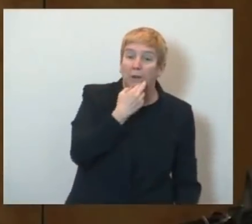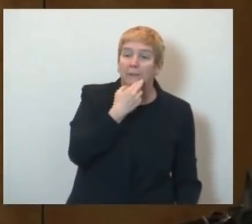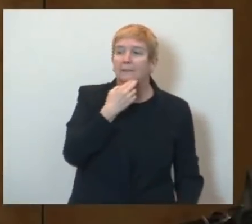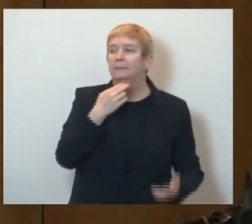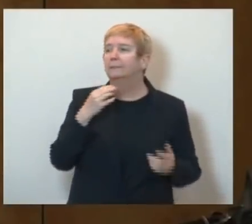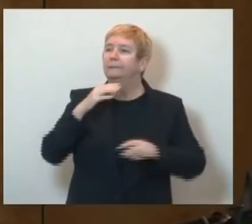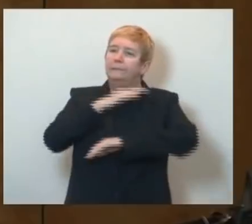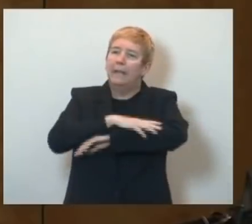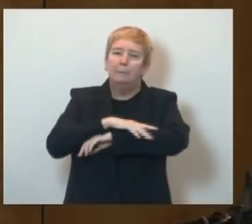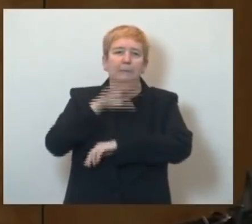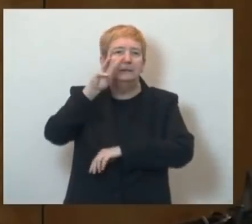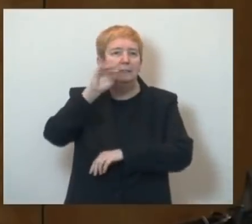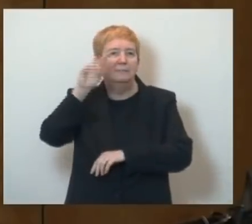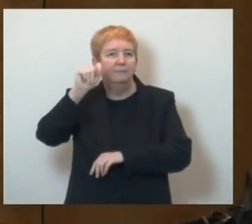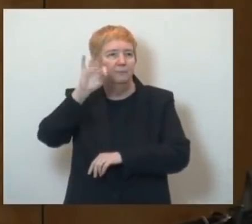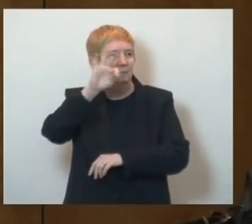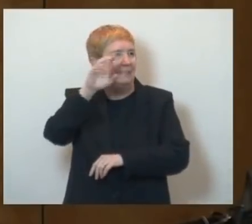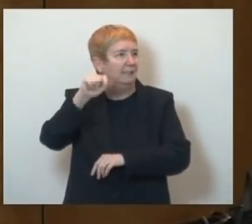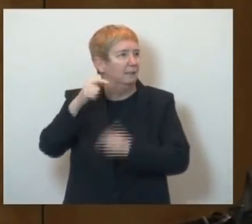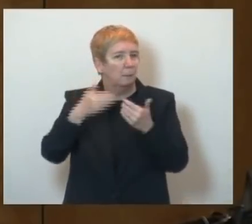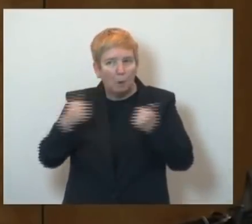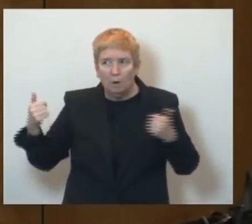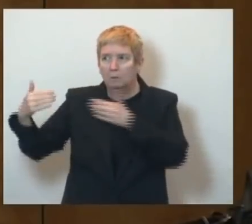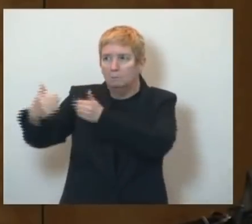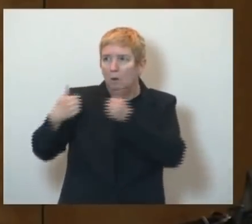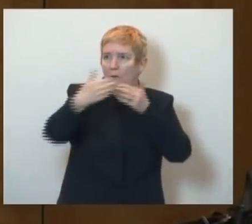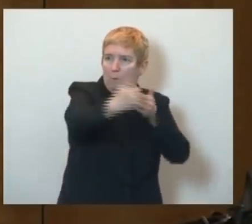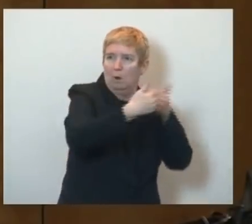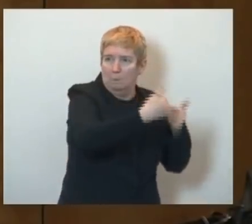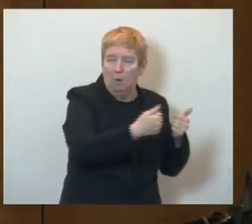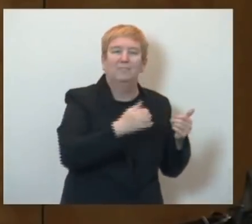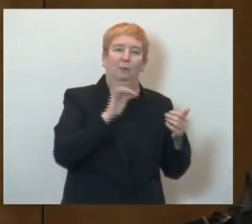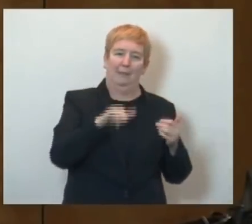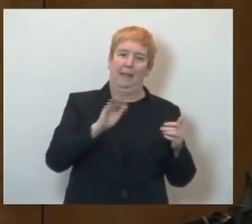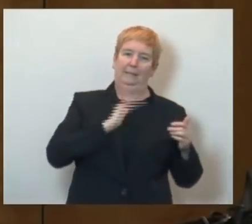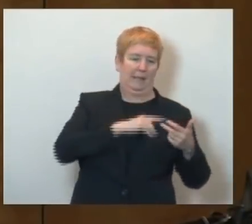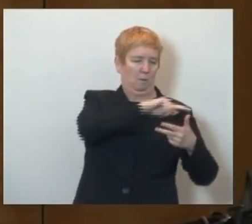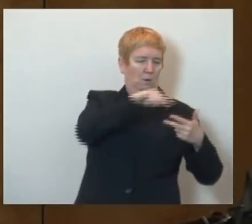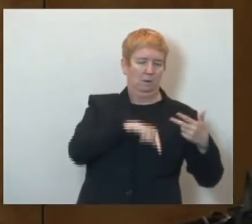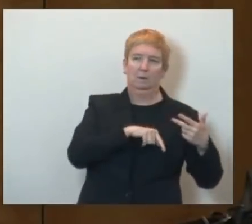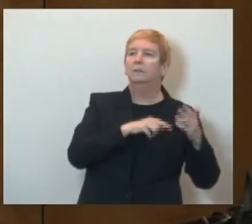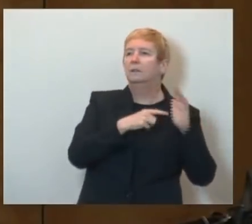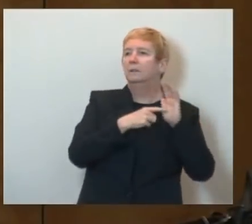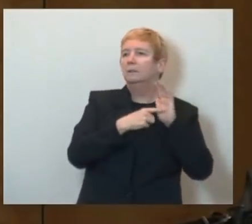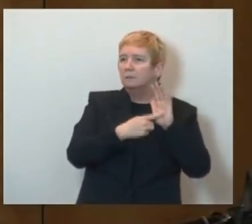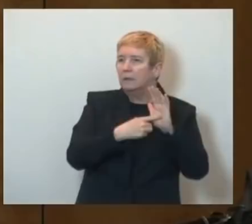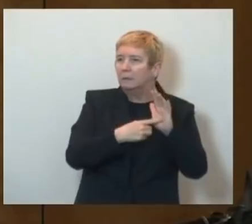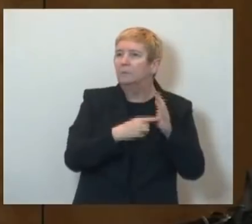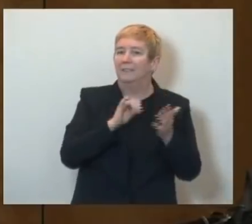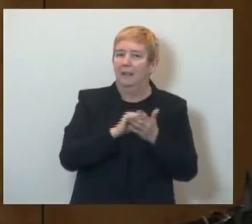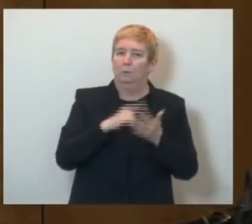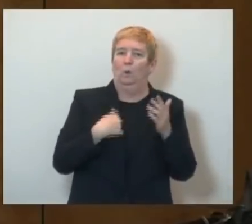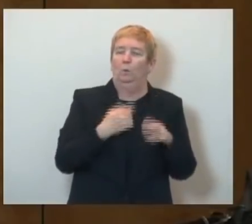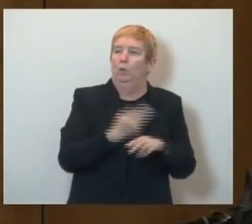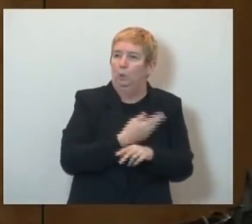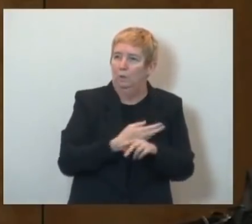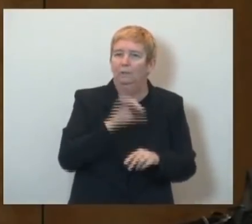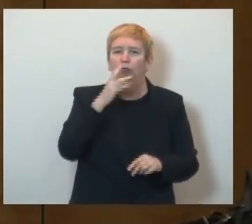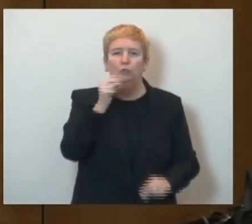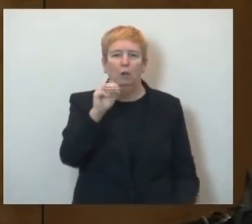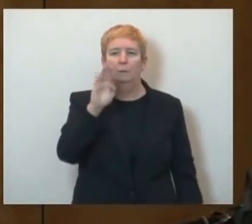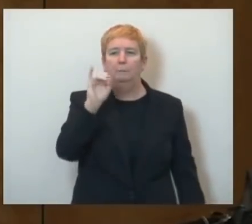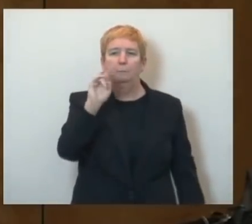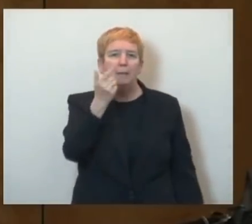Things like that. And so that's the methodology we're using. We have a graph that John Bingaman has made, and we have everything plotted out. And as we